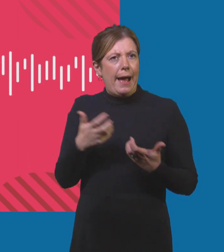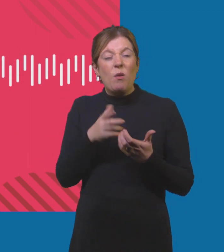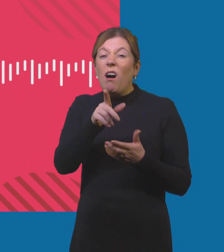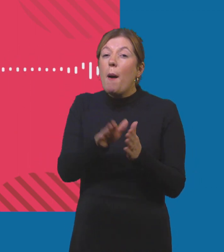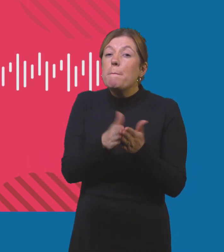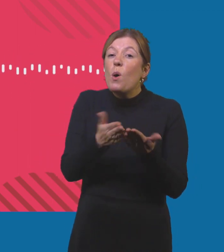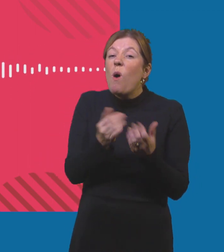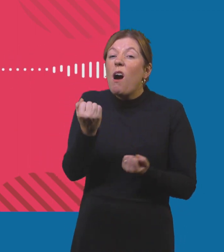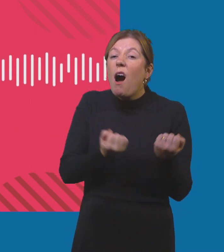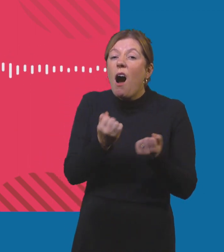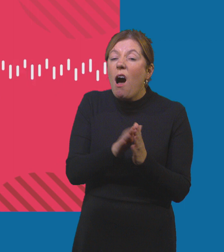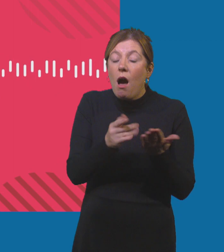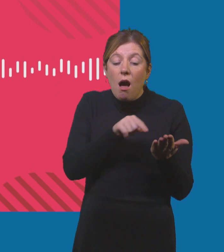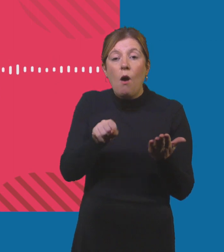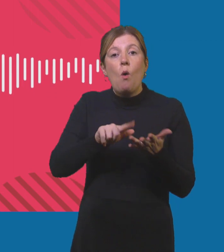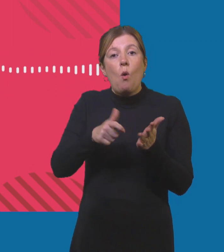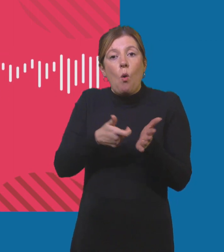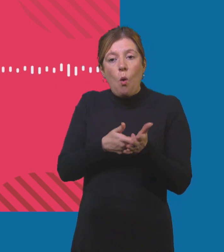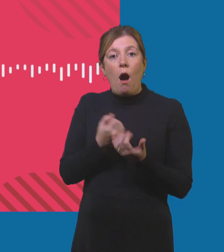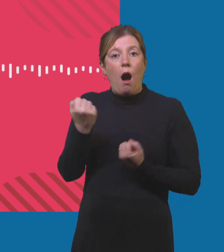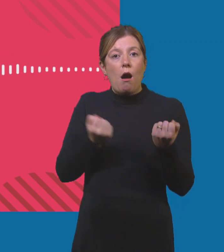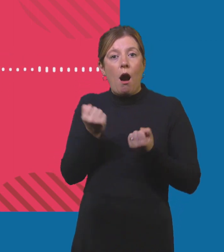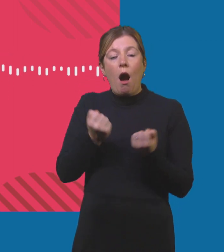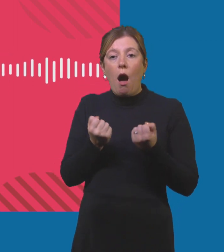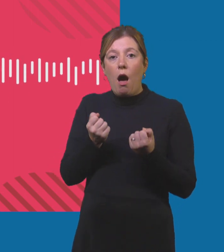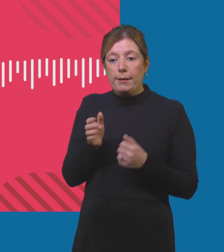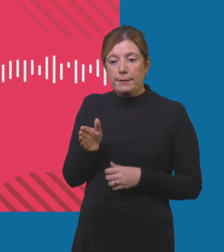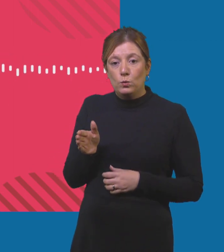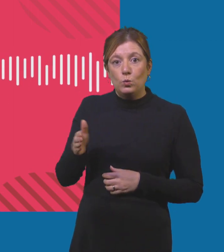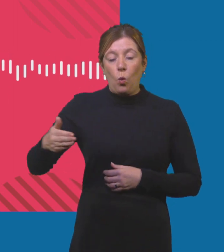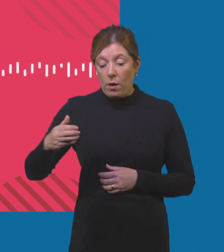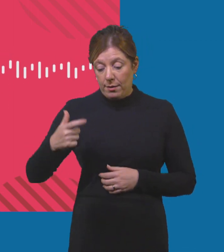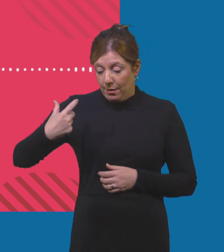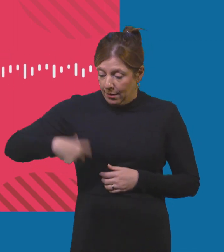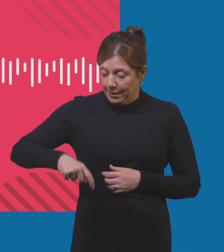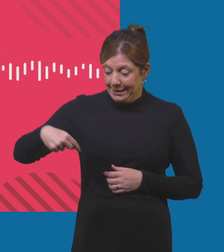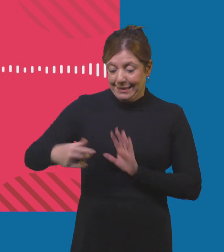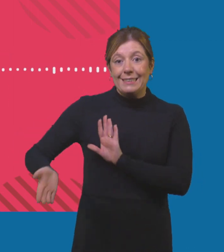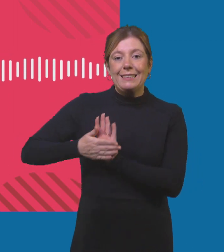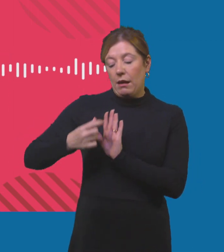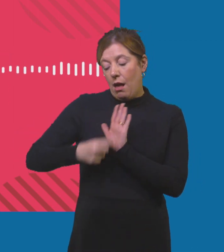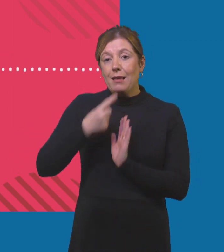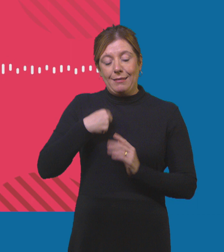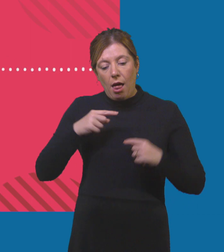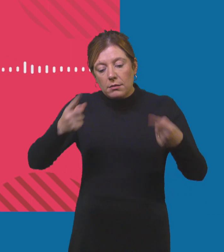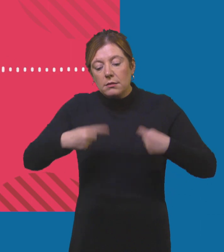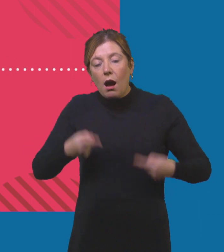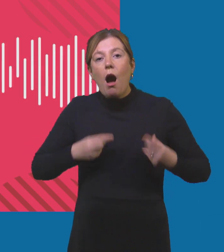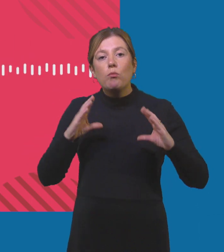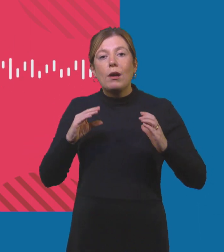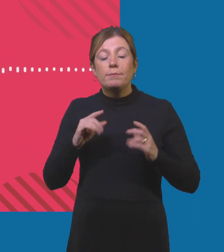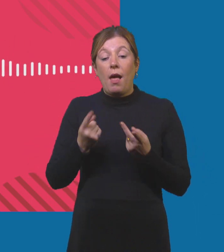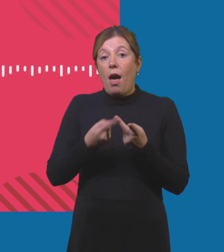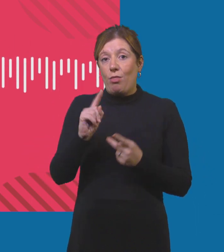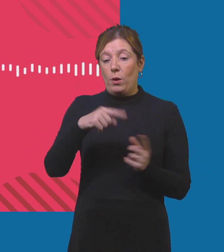handbook, or most cars actually have it on like a sticker that's somewhere around the driver's door when the door's open, so you can see what they should be. The other thing is make sure your wipers